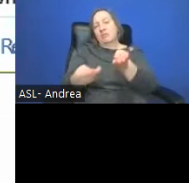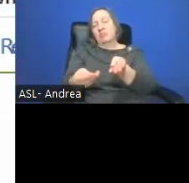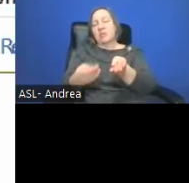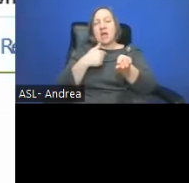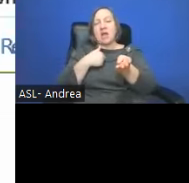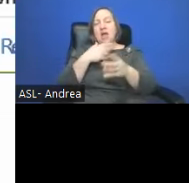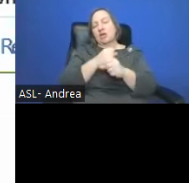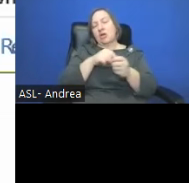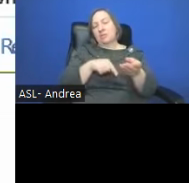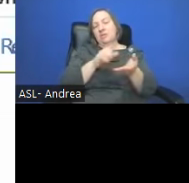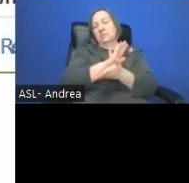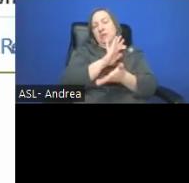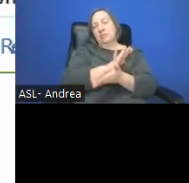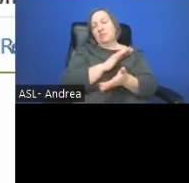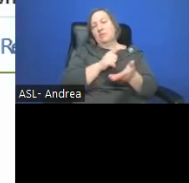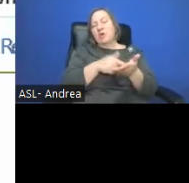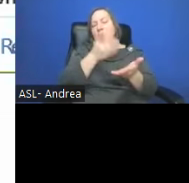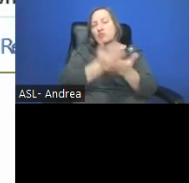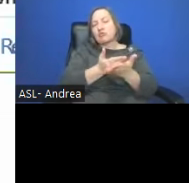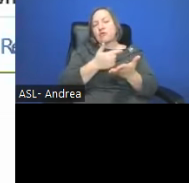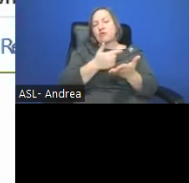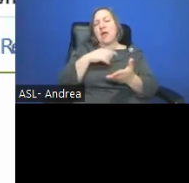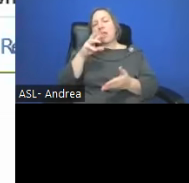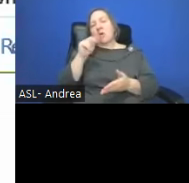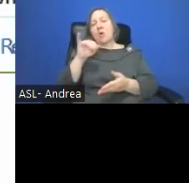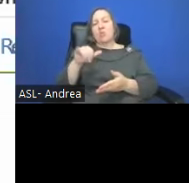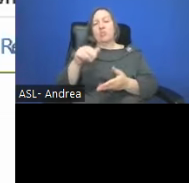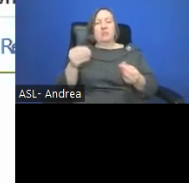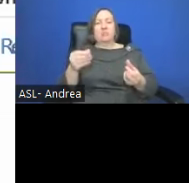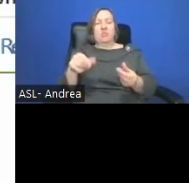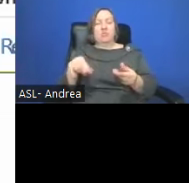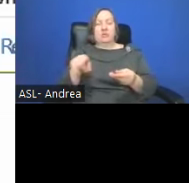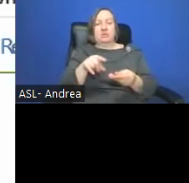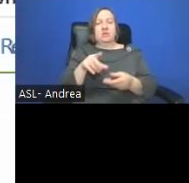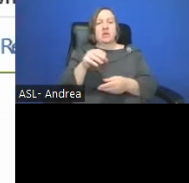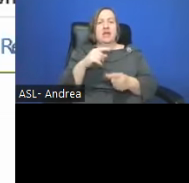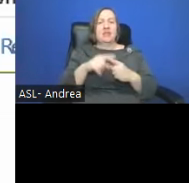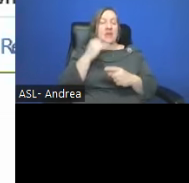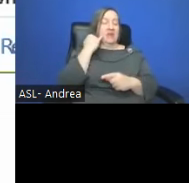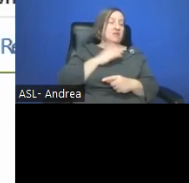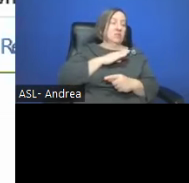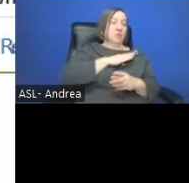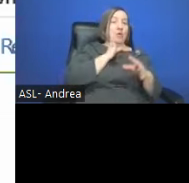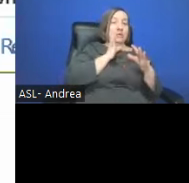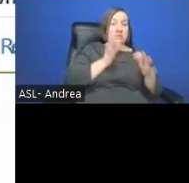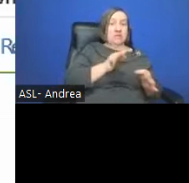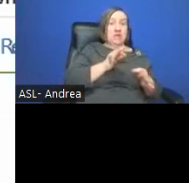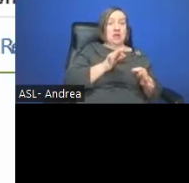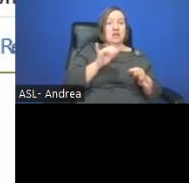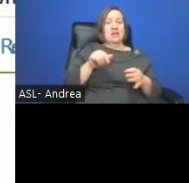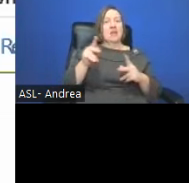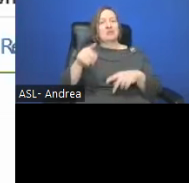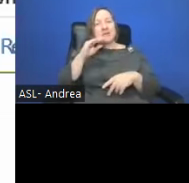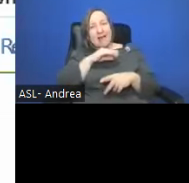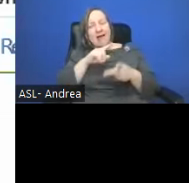I got this piece of paper that proves that I'm the owner of this piece of property. And then if the board makes a decision and that person faked that, or